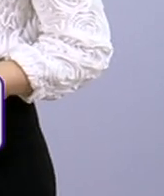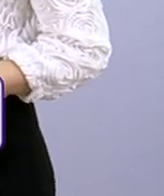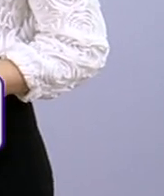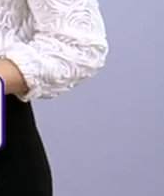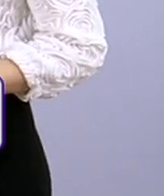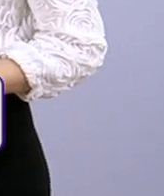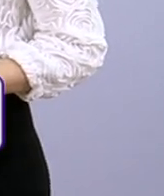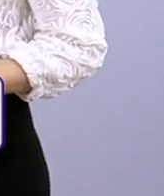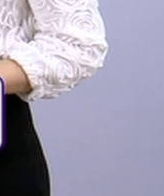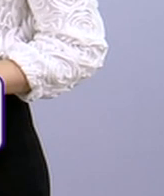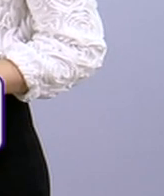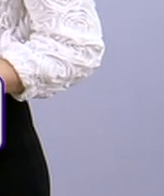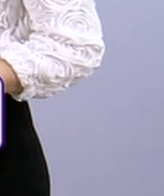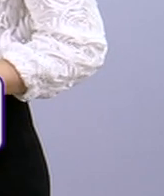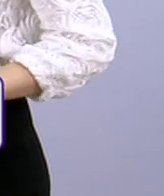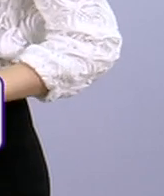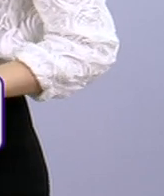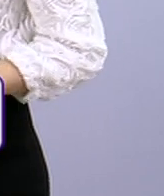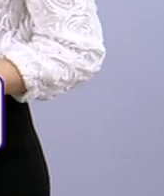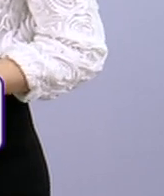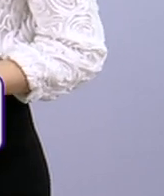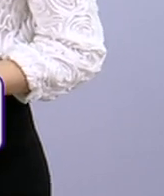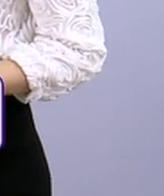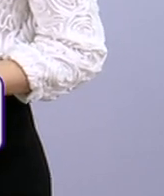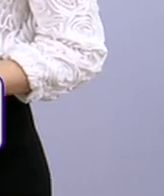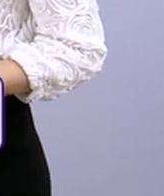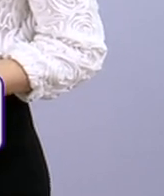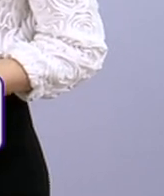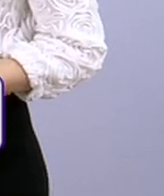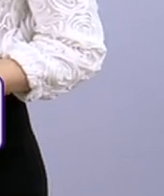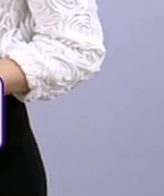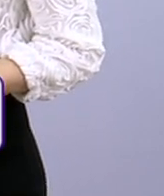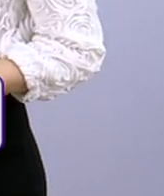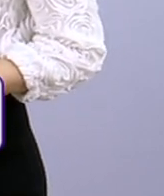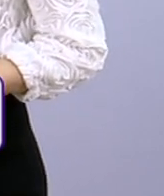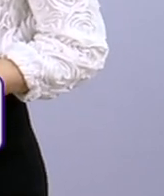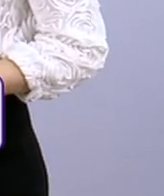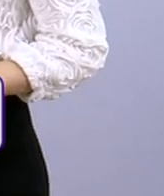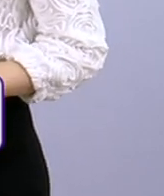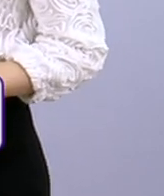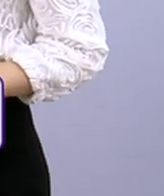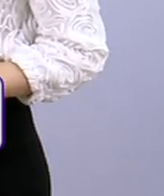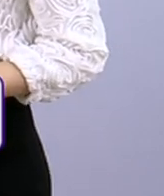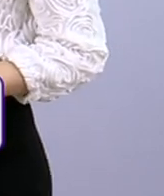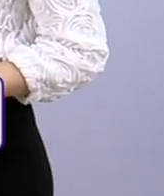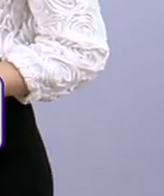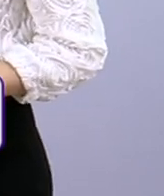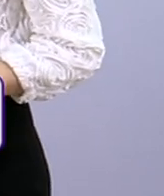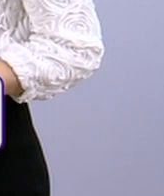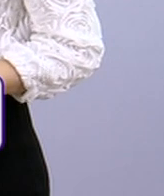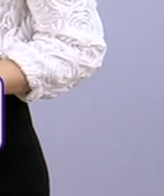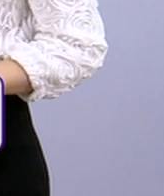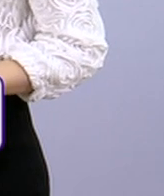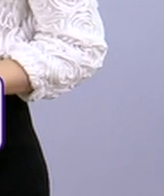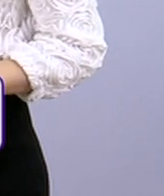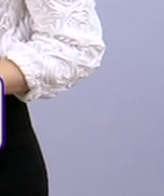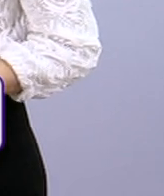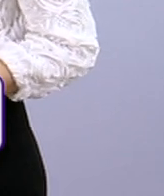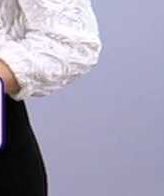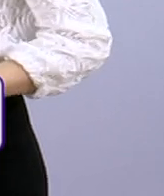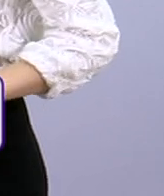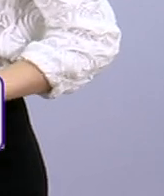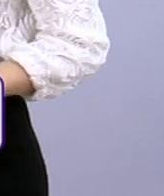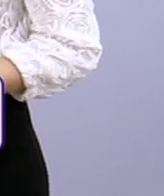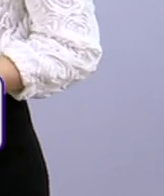street because there is a flood. Number three, you can't go swimming